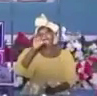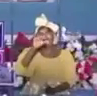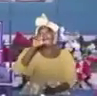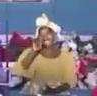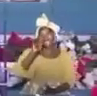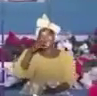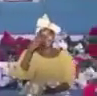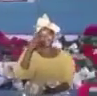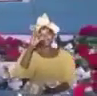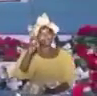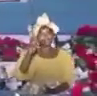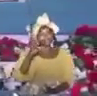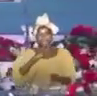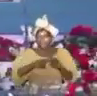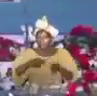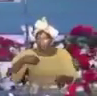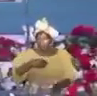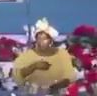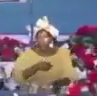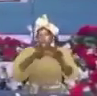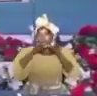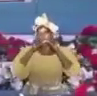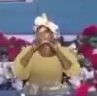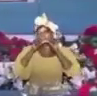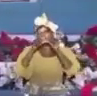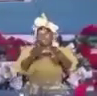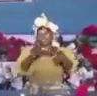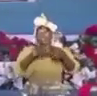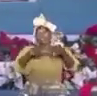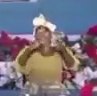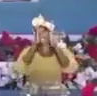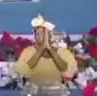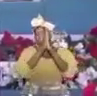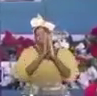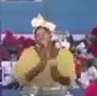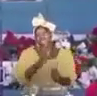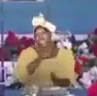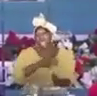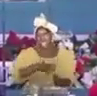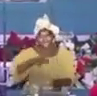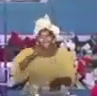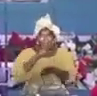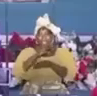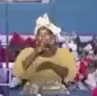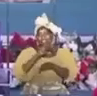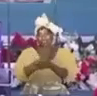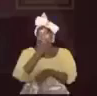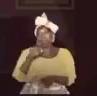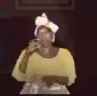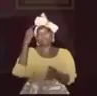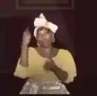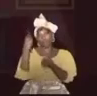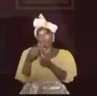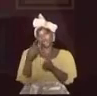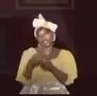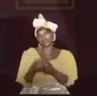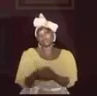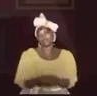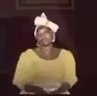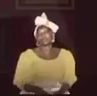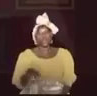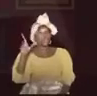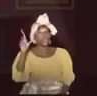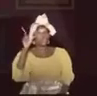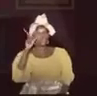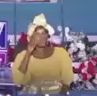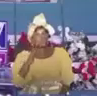says, but we will give ourselves continually to prayer and the ministry of the word. Luke